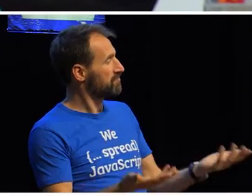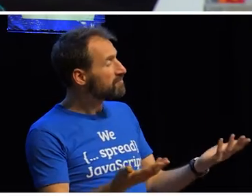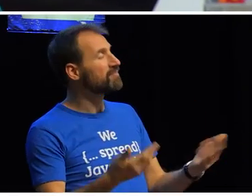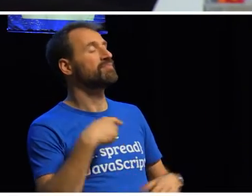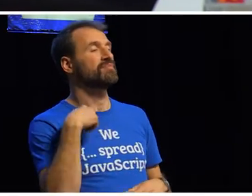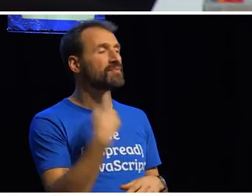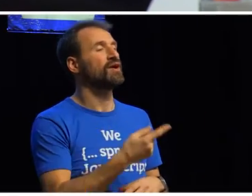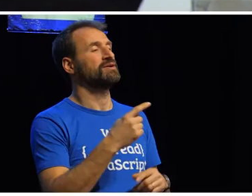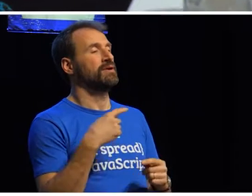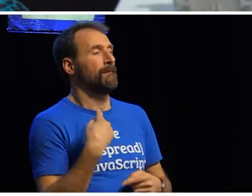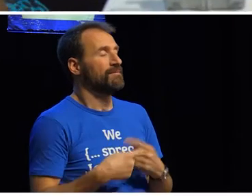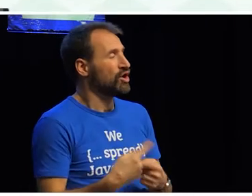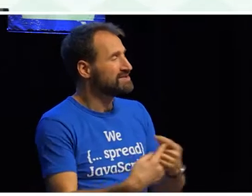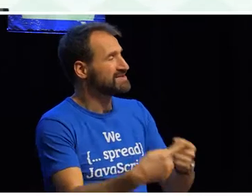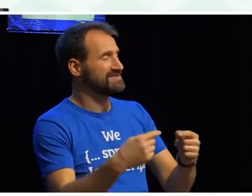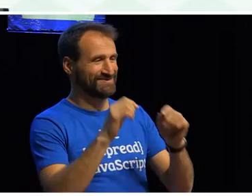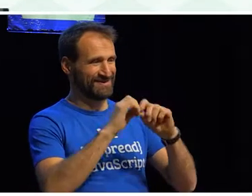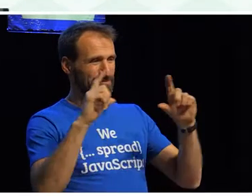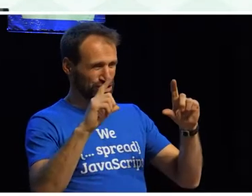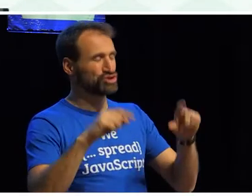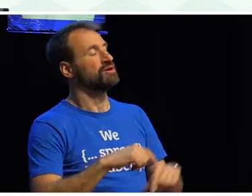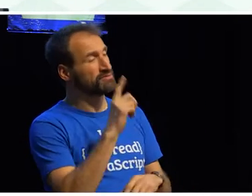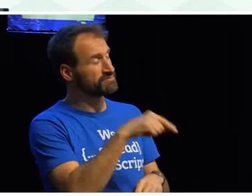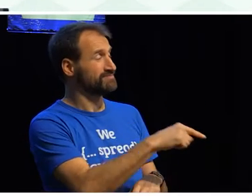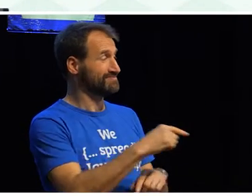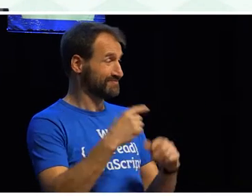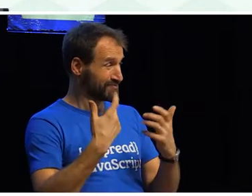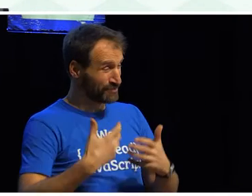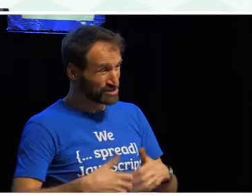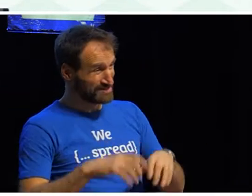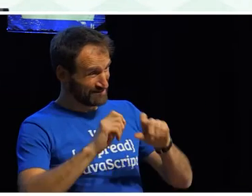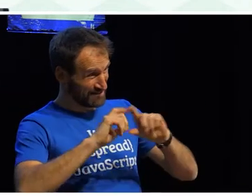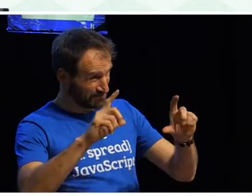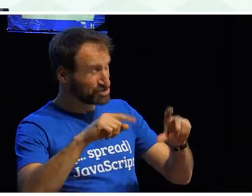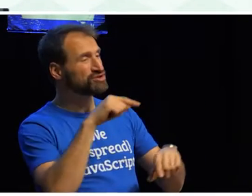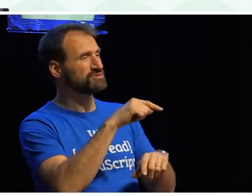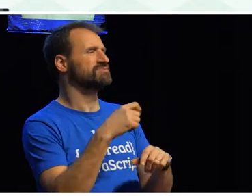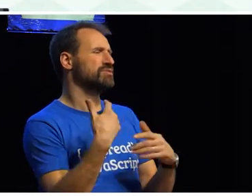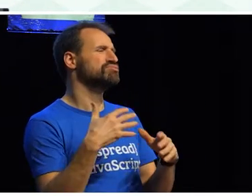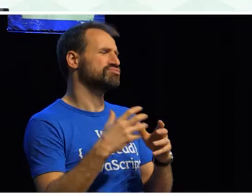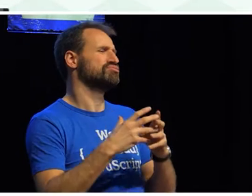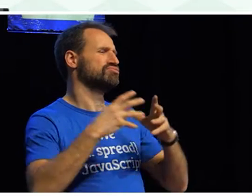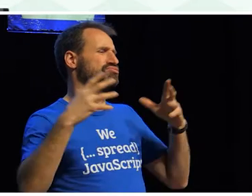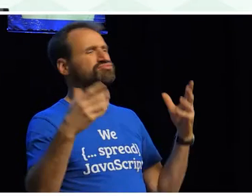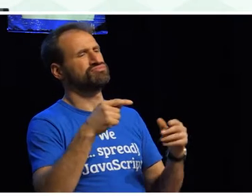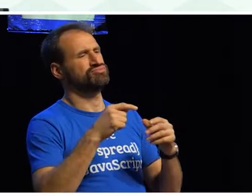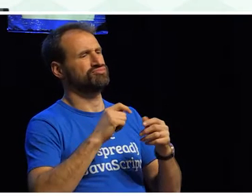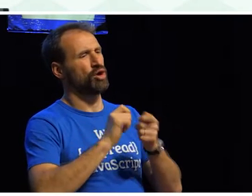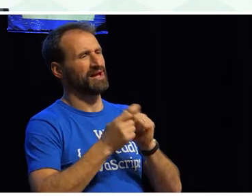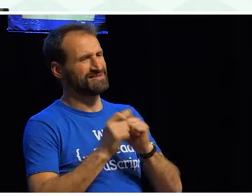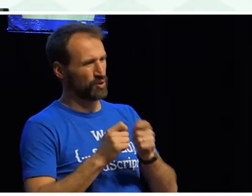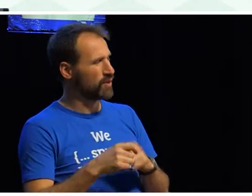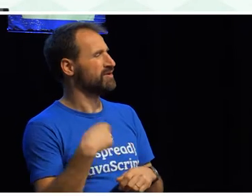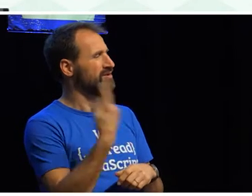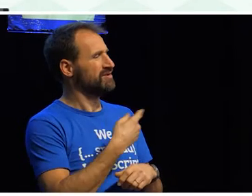And here's a processing image. So the processing image, like again, this is an expensive operation, so I can't really have everything